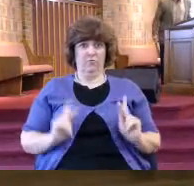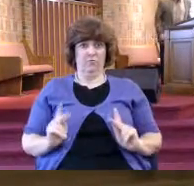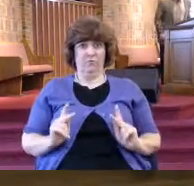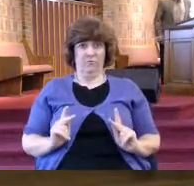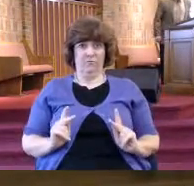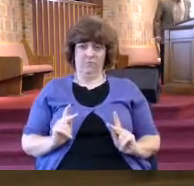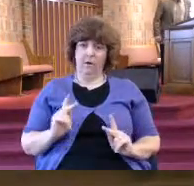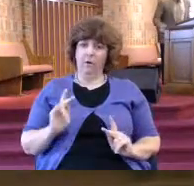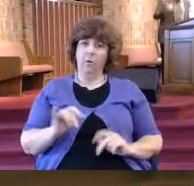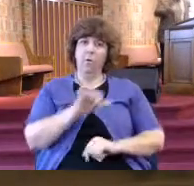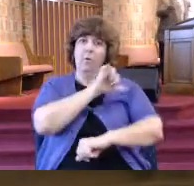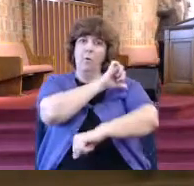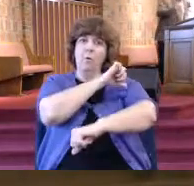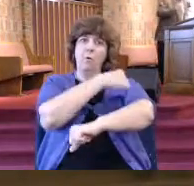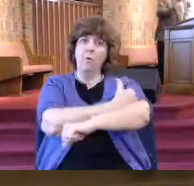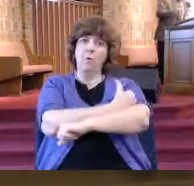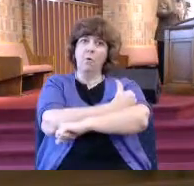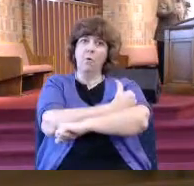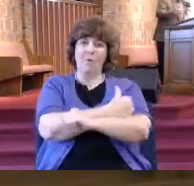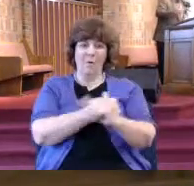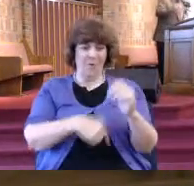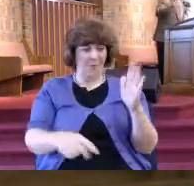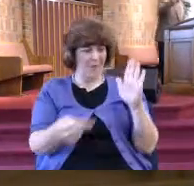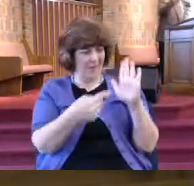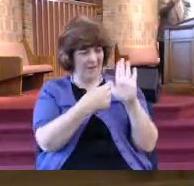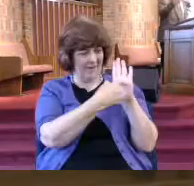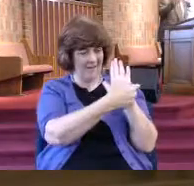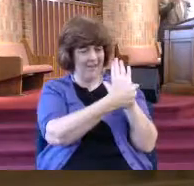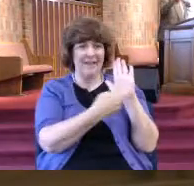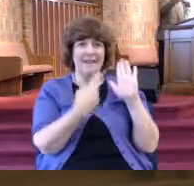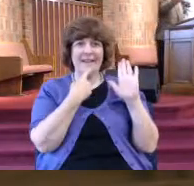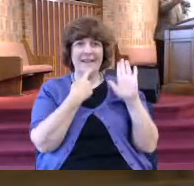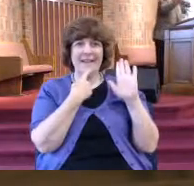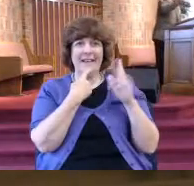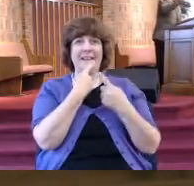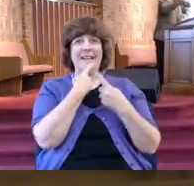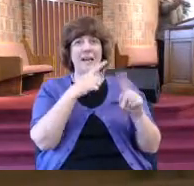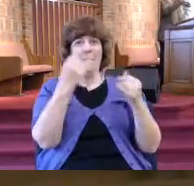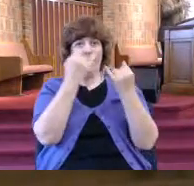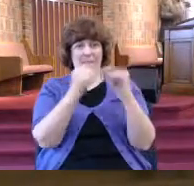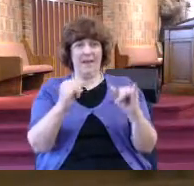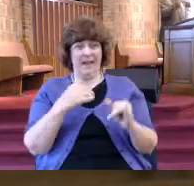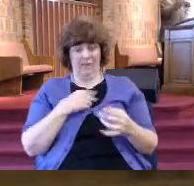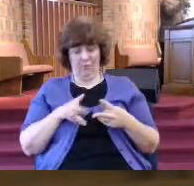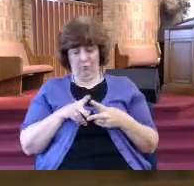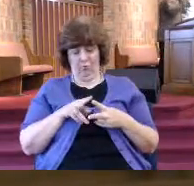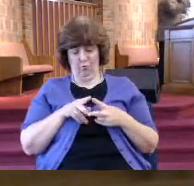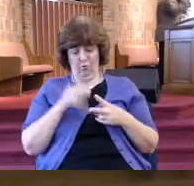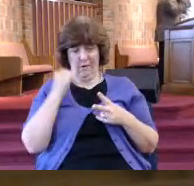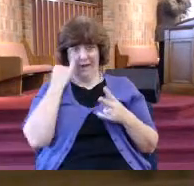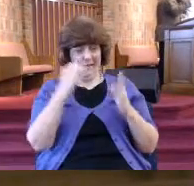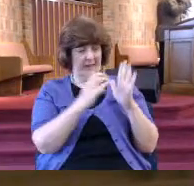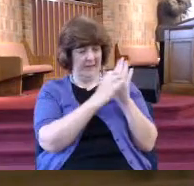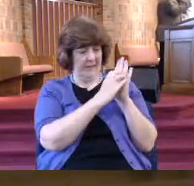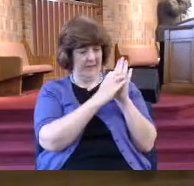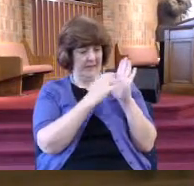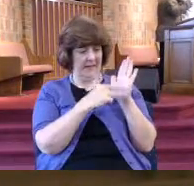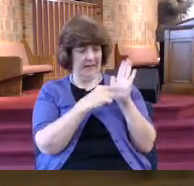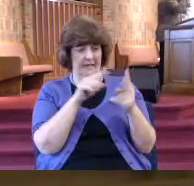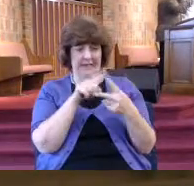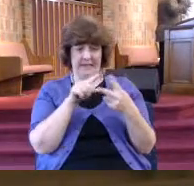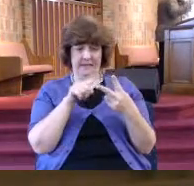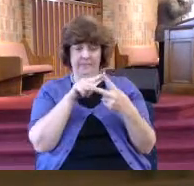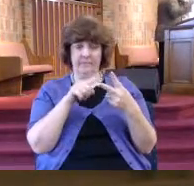authority. The Declaration of Independence had two concepts there. One, a recognition